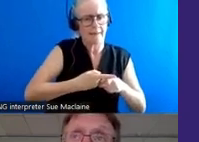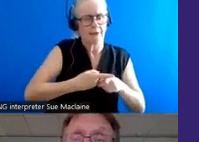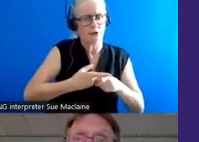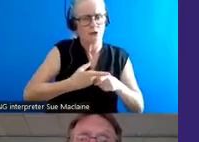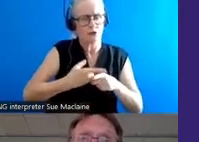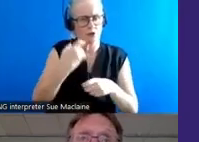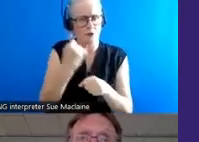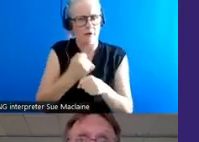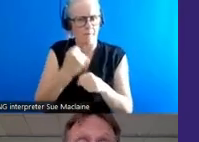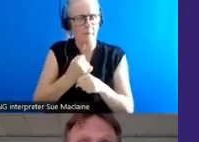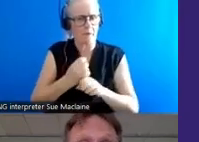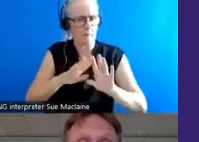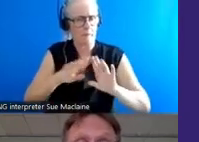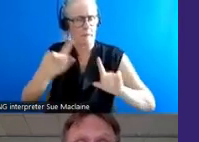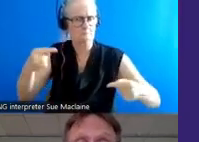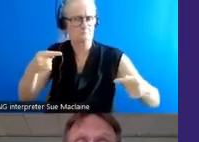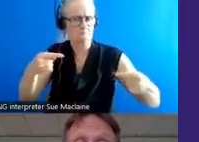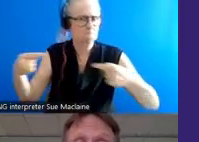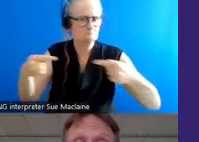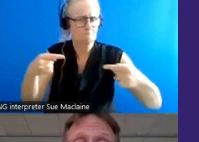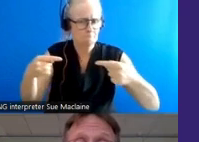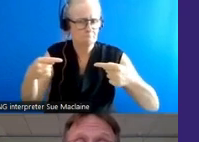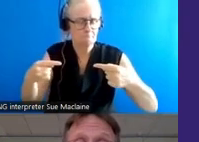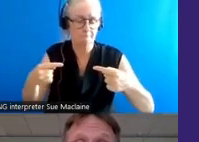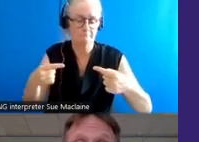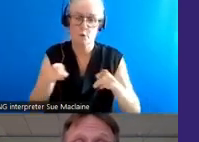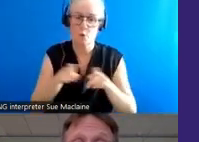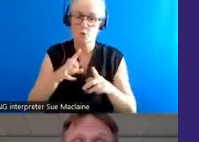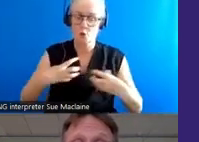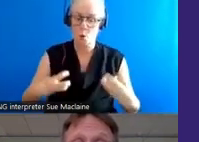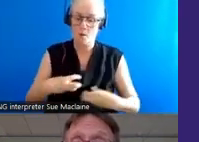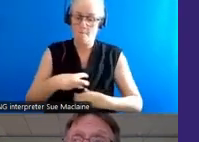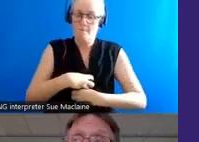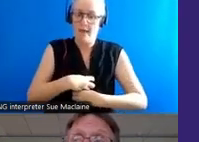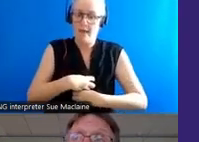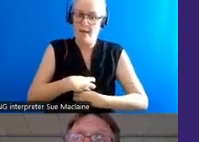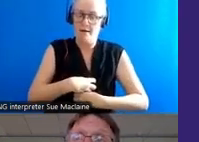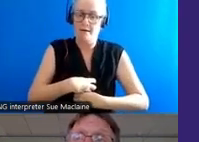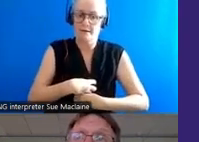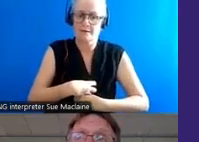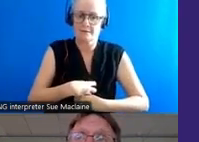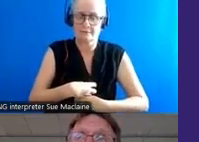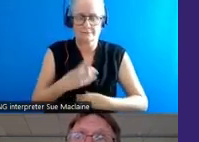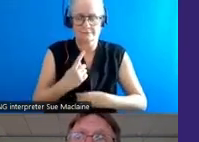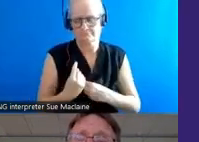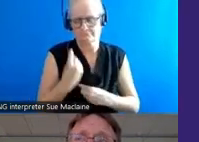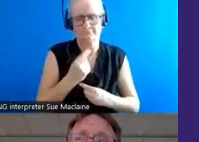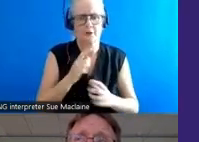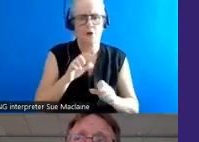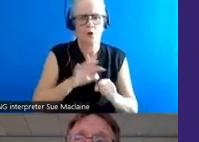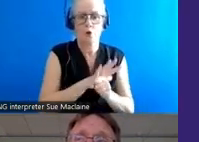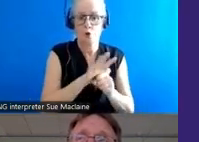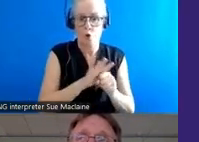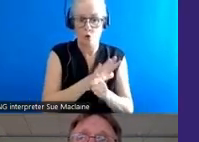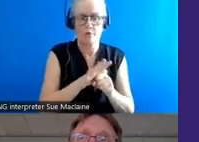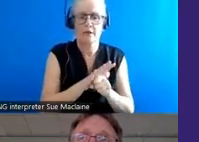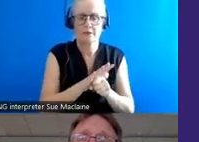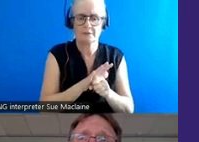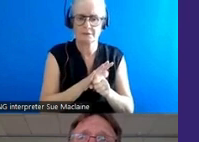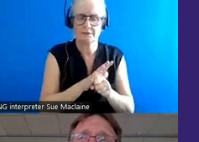England as well, where some of the mayors have picked fights with central government, as we saw during COVID. But that